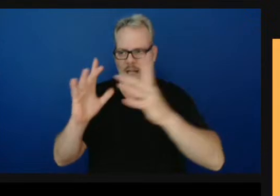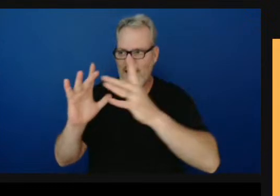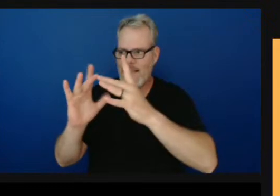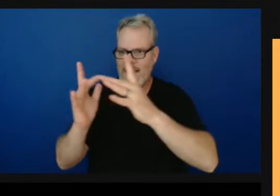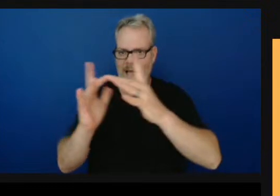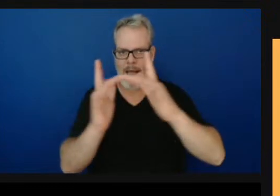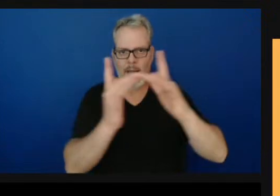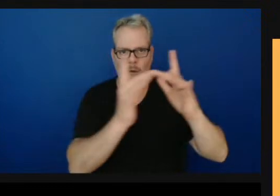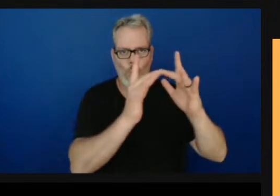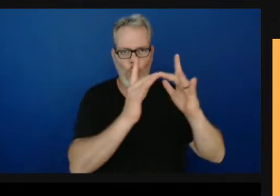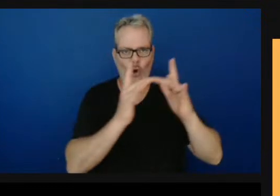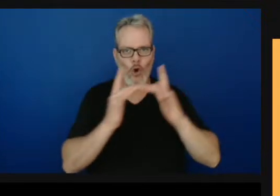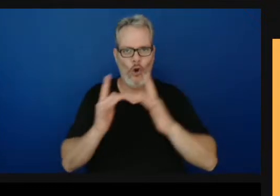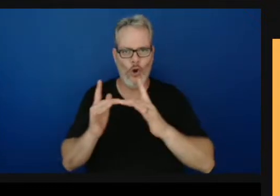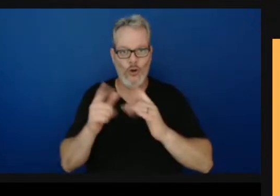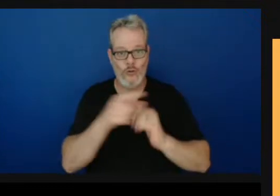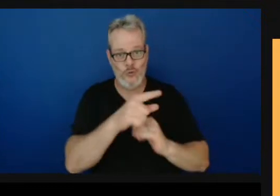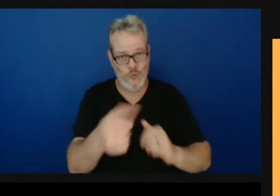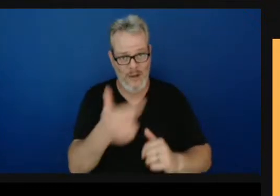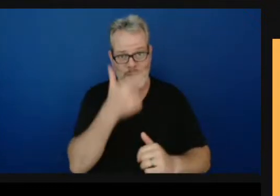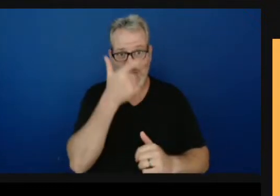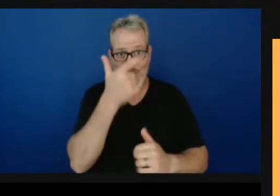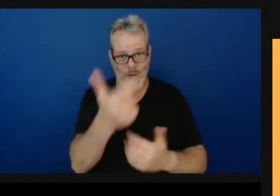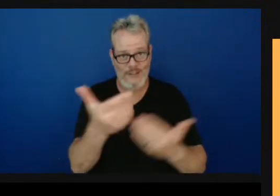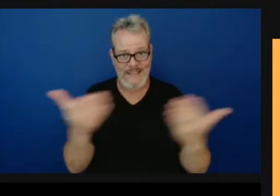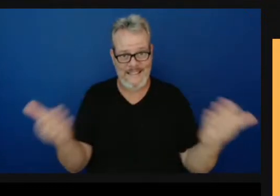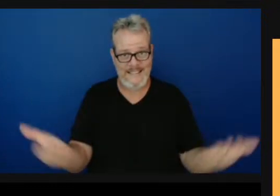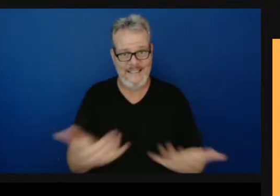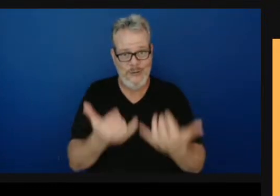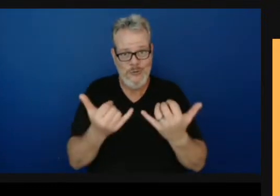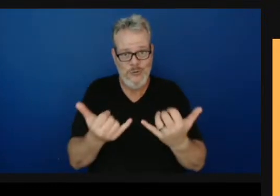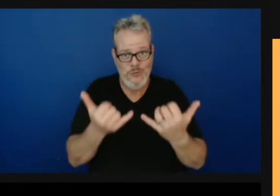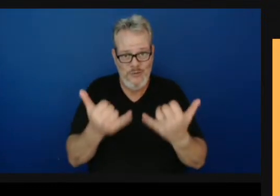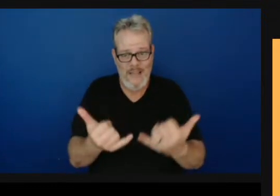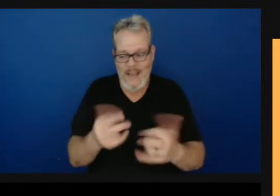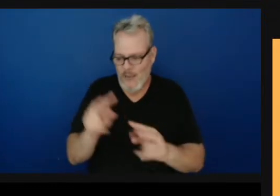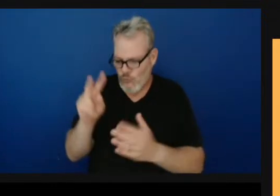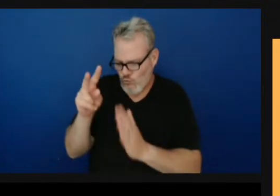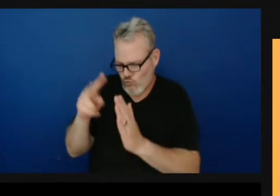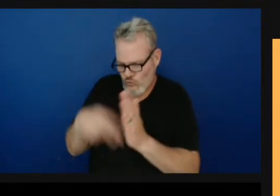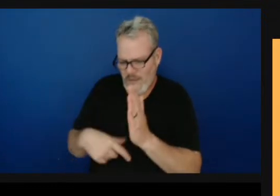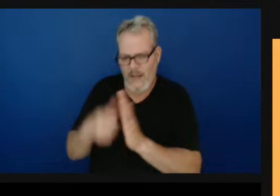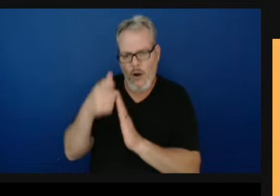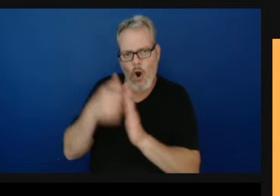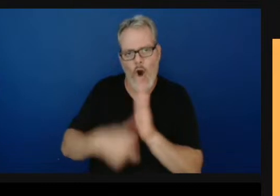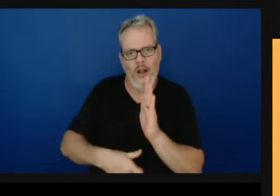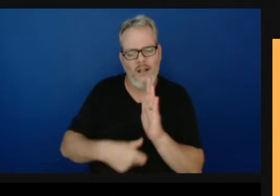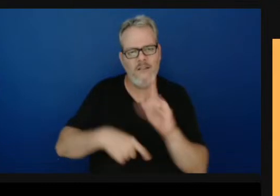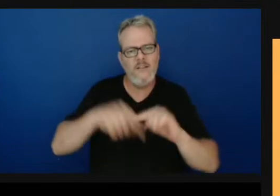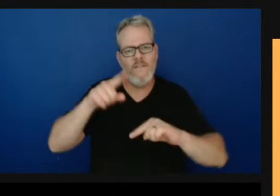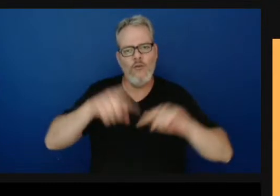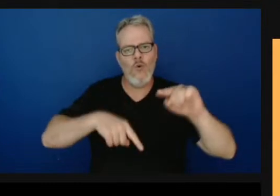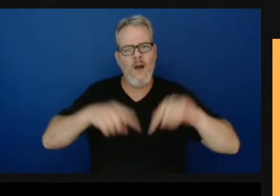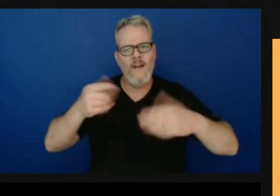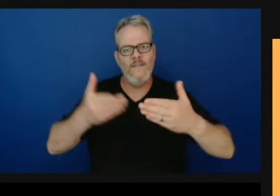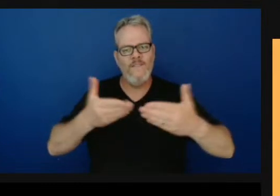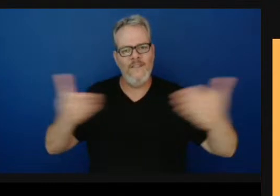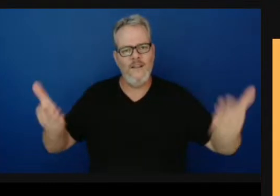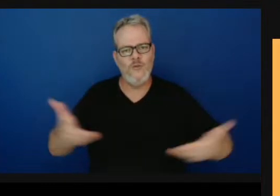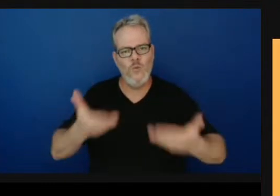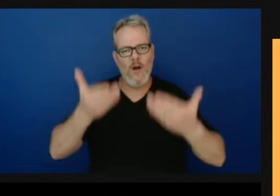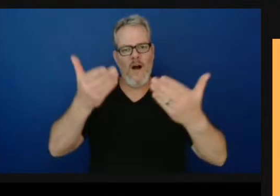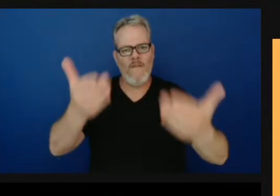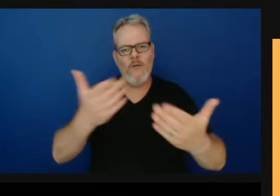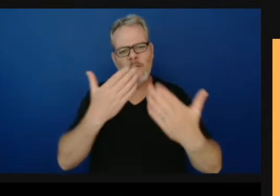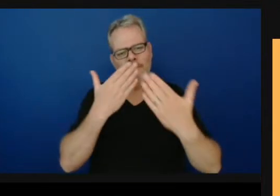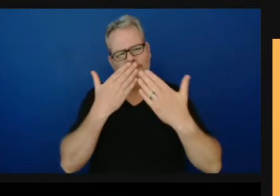being the platforms you guys are watching this update on today, and Catcher articles and all of our other offerings. So mahalo